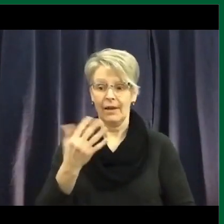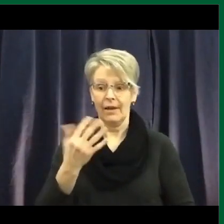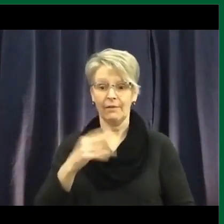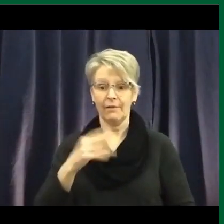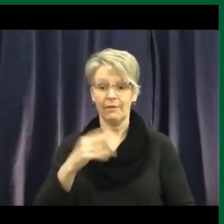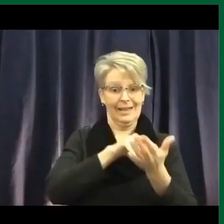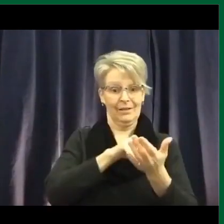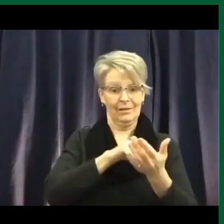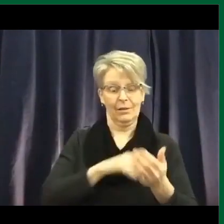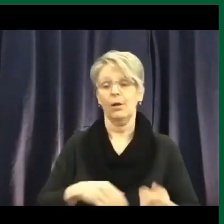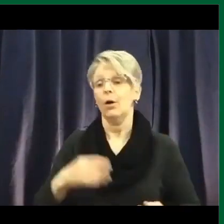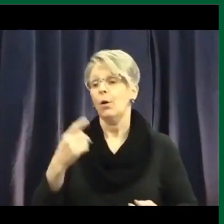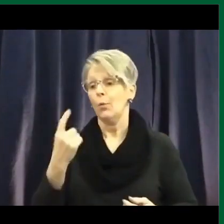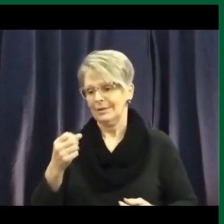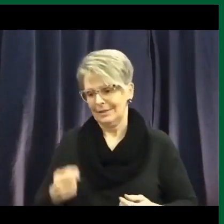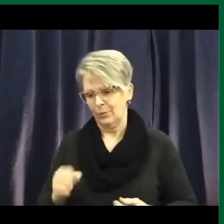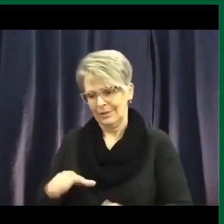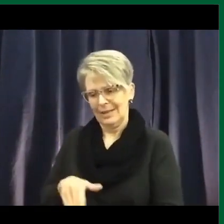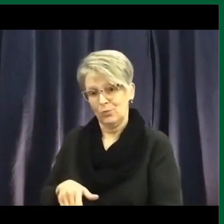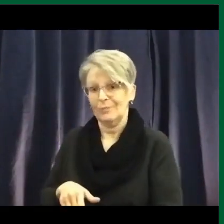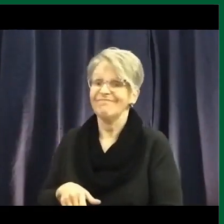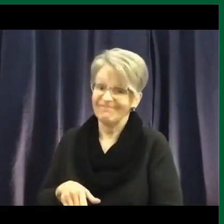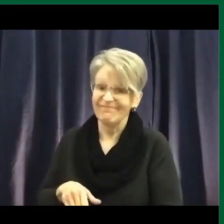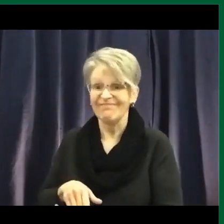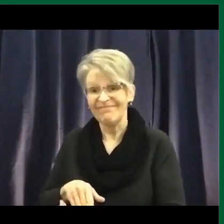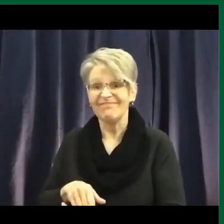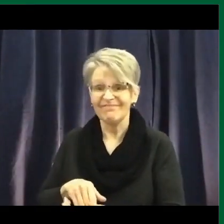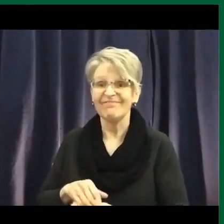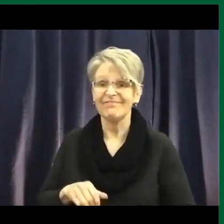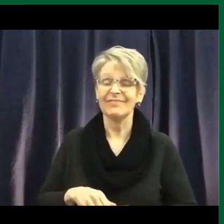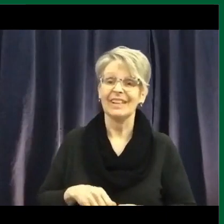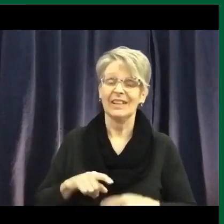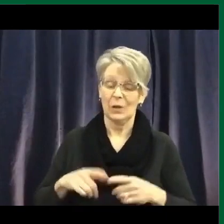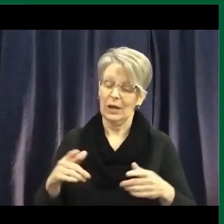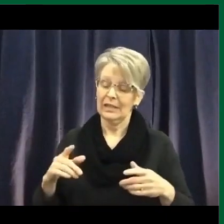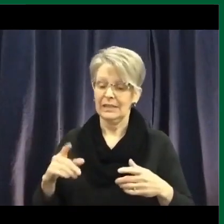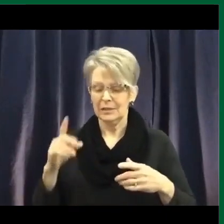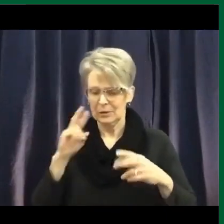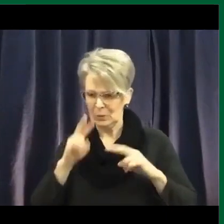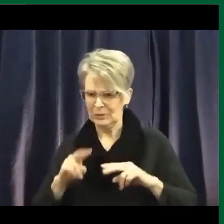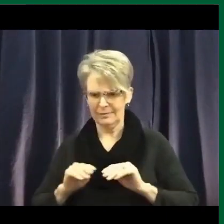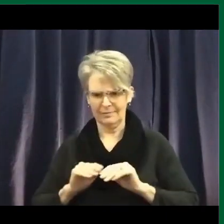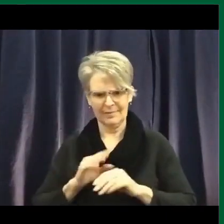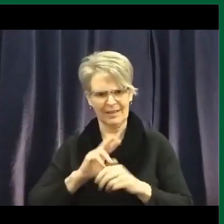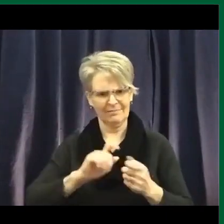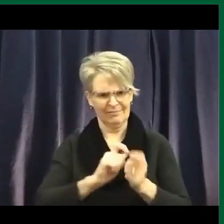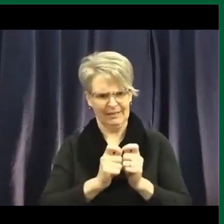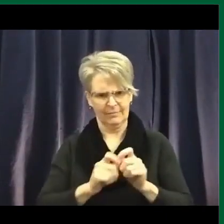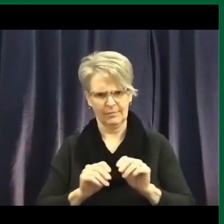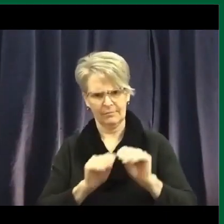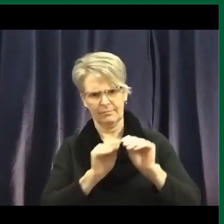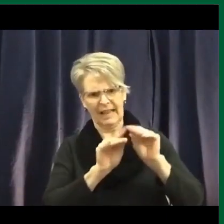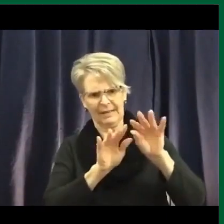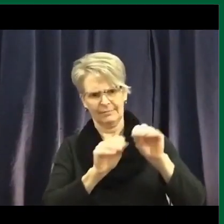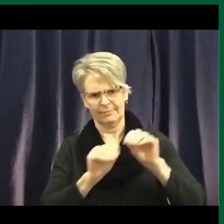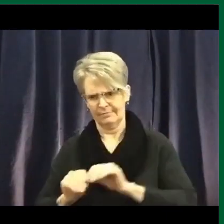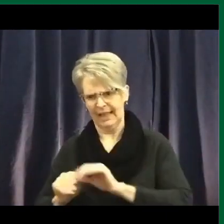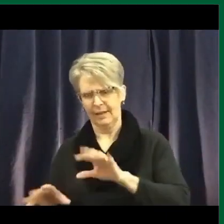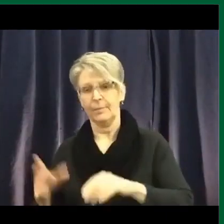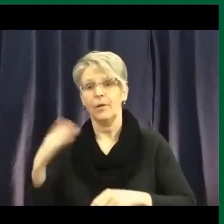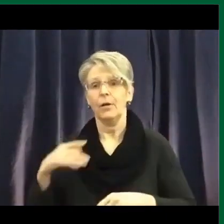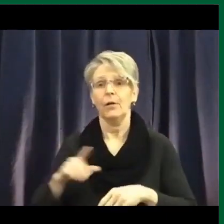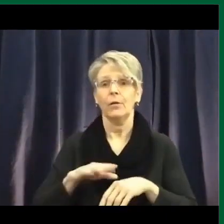in South Central. So again, our picture of variants of concern is expanding as we initially used to send up to